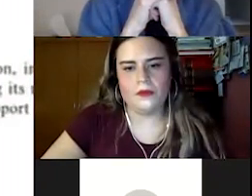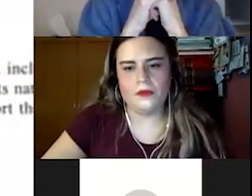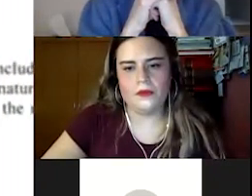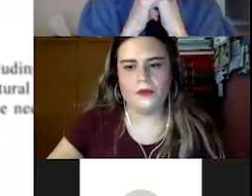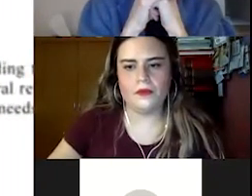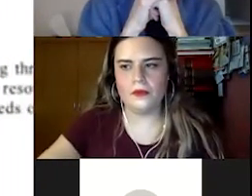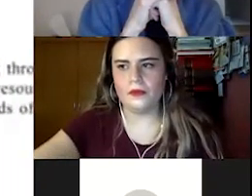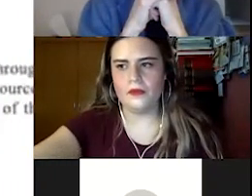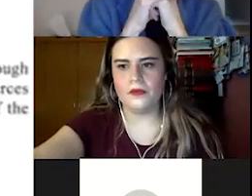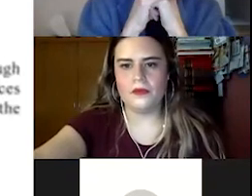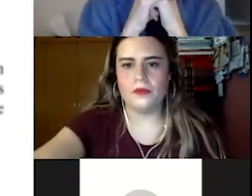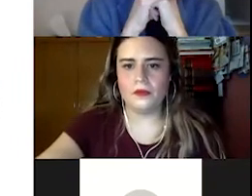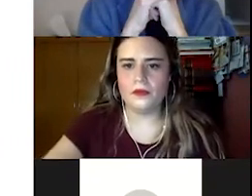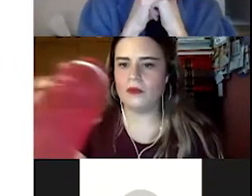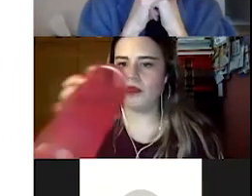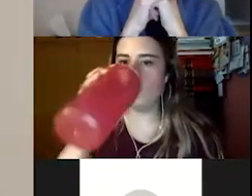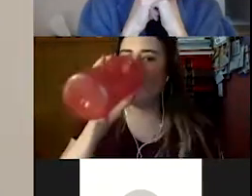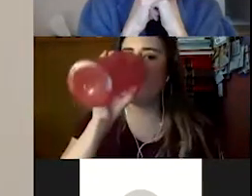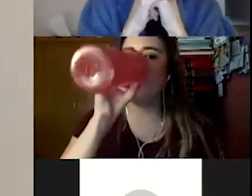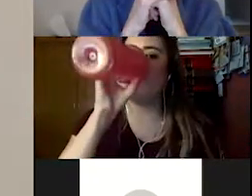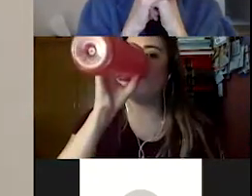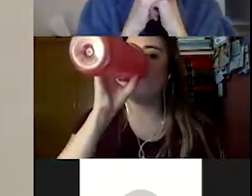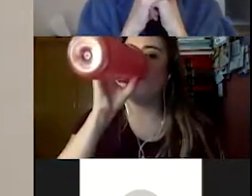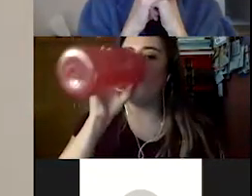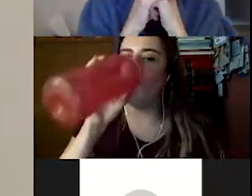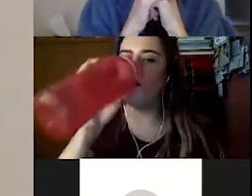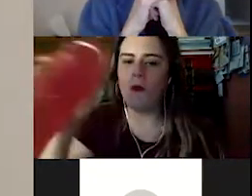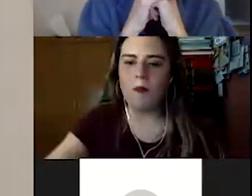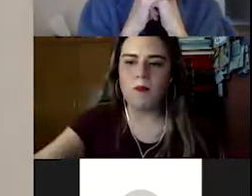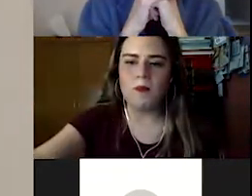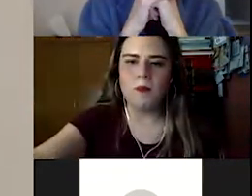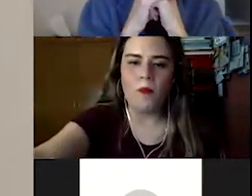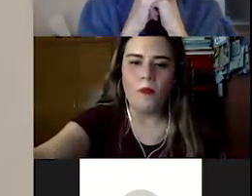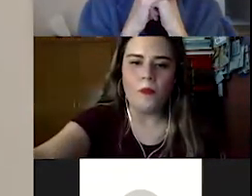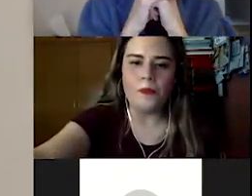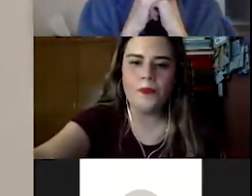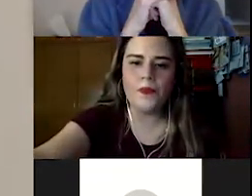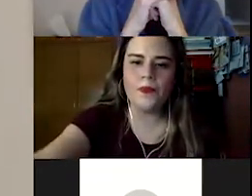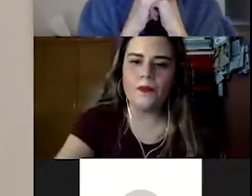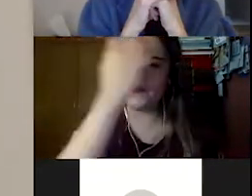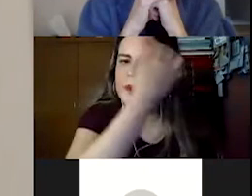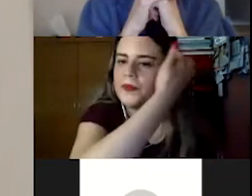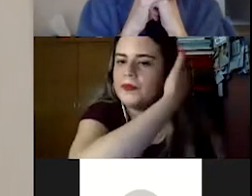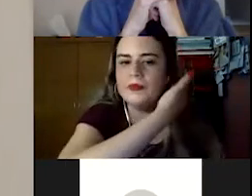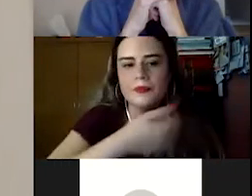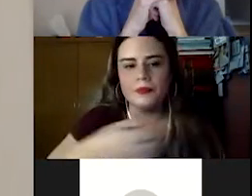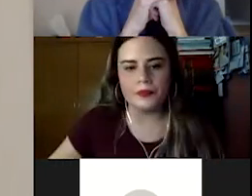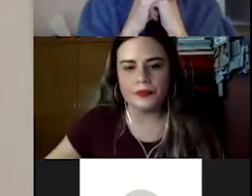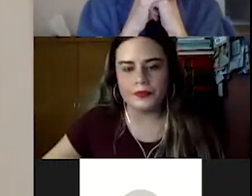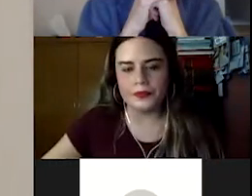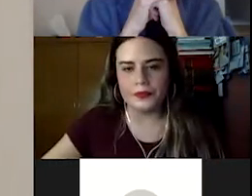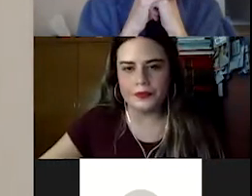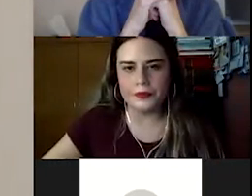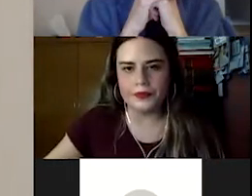5 principles upon which the SDGs are based. In SDG 17, for example, partnerships are seen as one of the key means